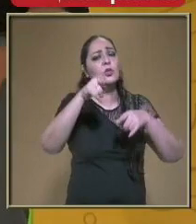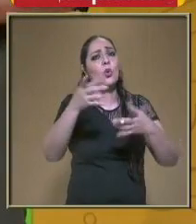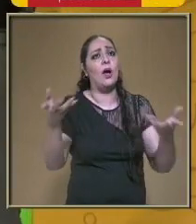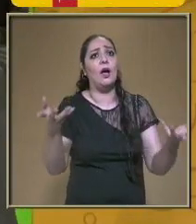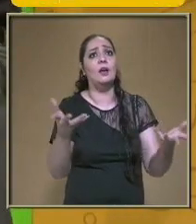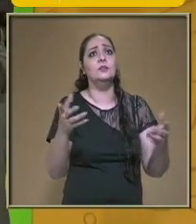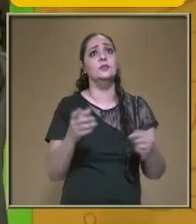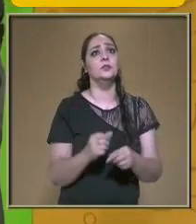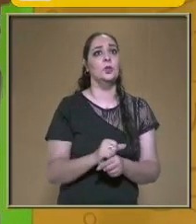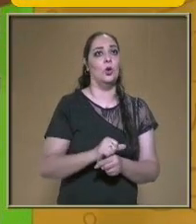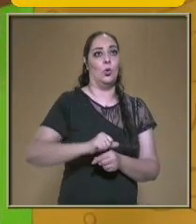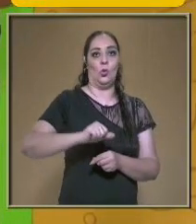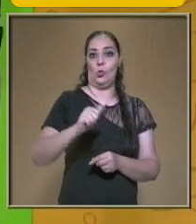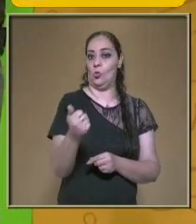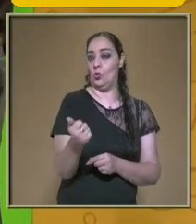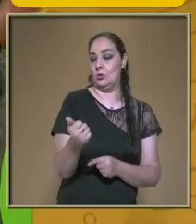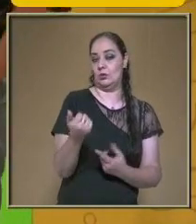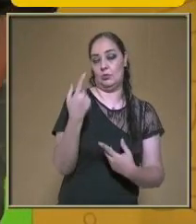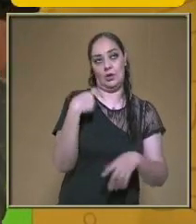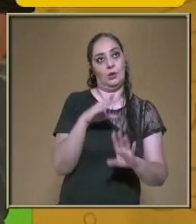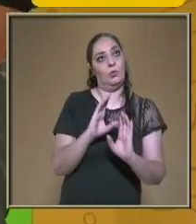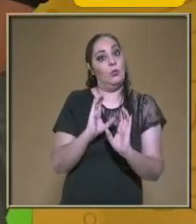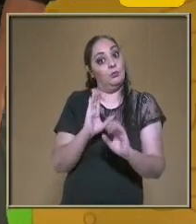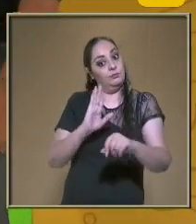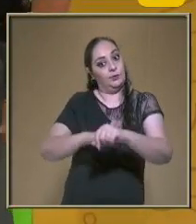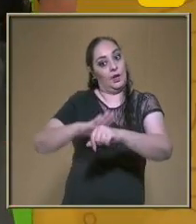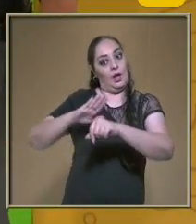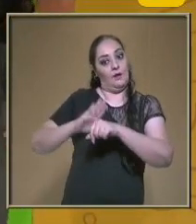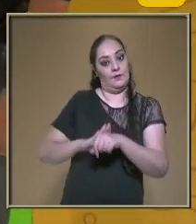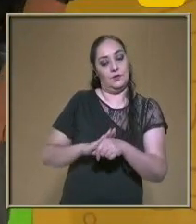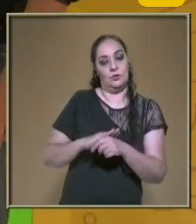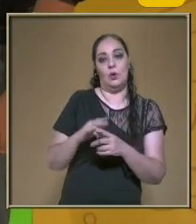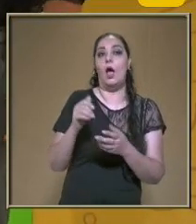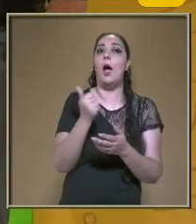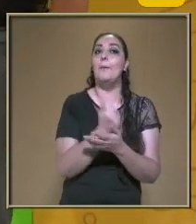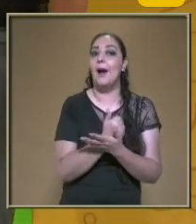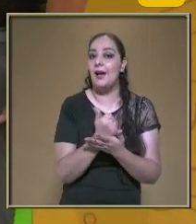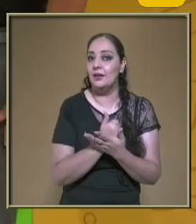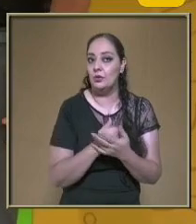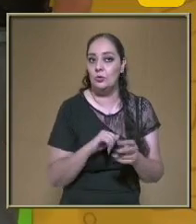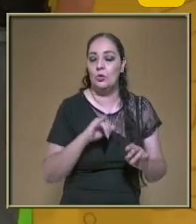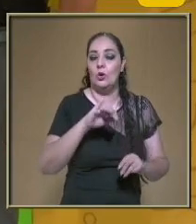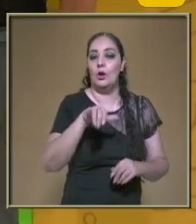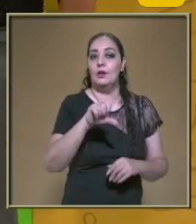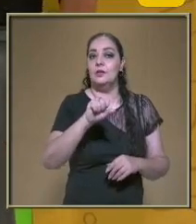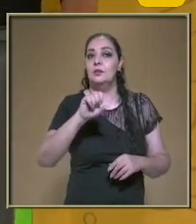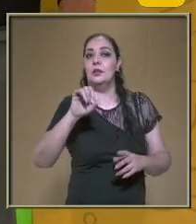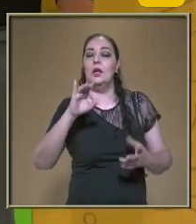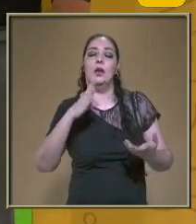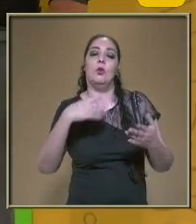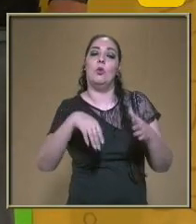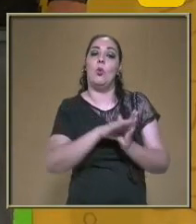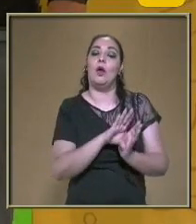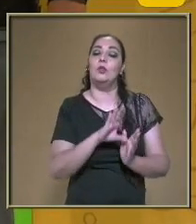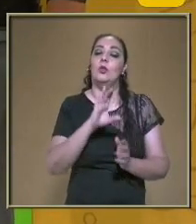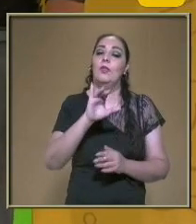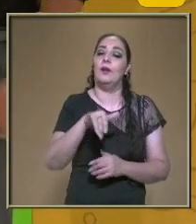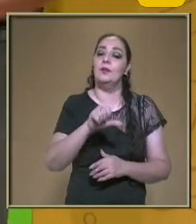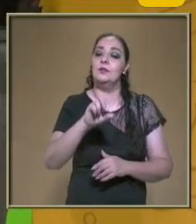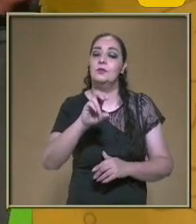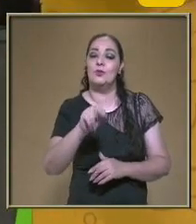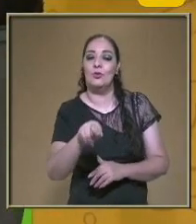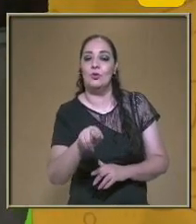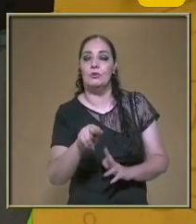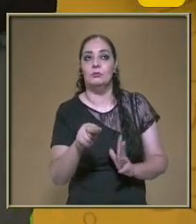one. Prevention, warning, yellow, Jason's room, danger,